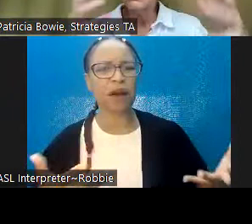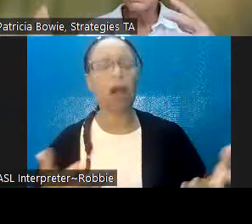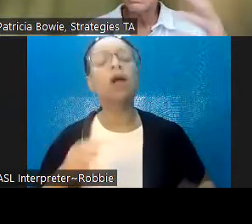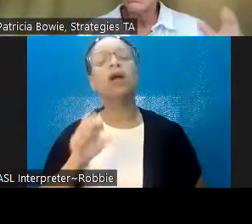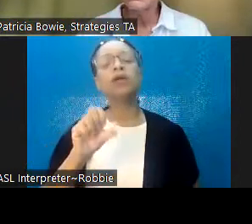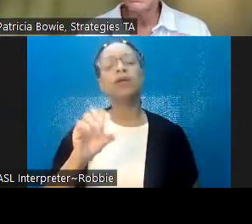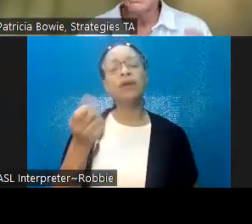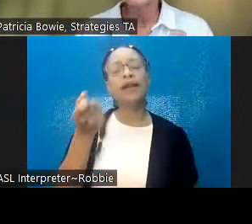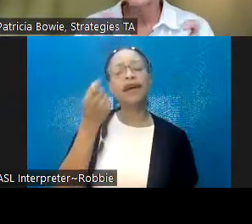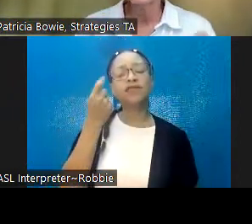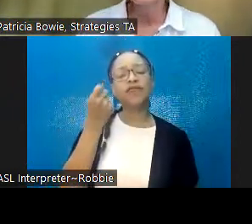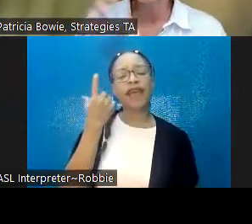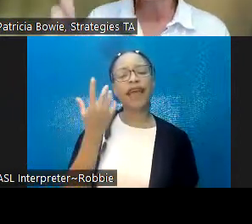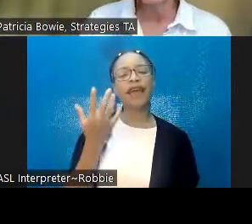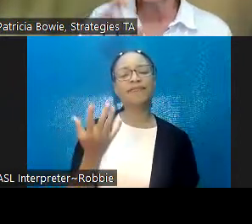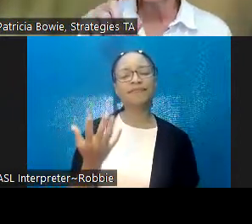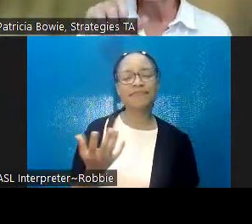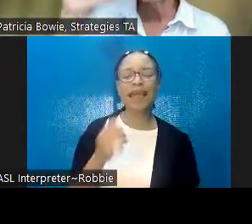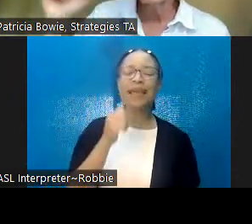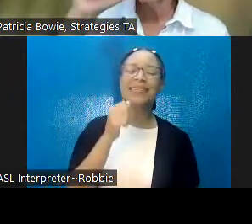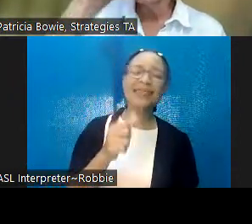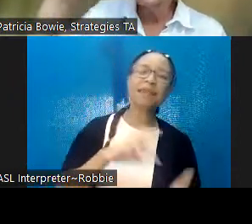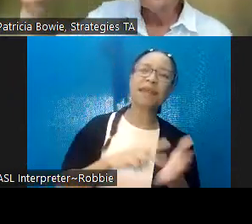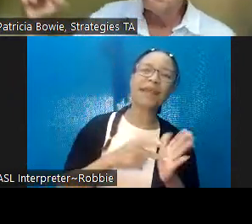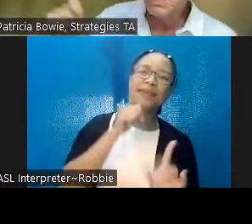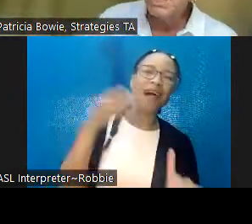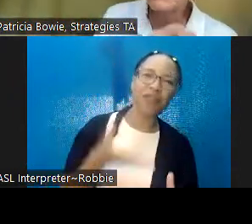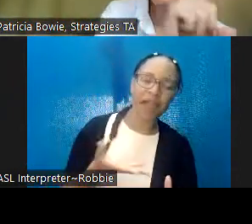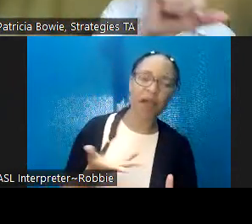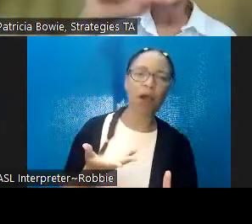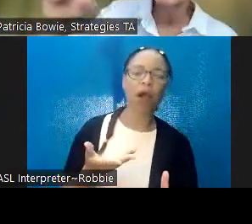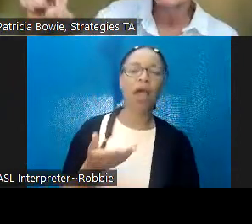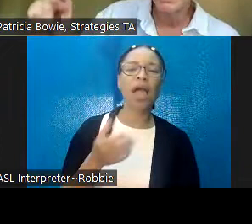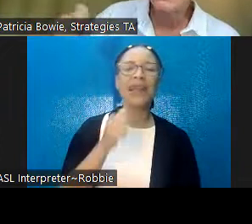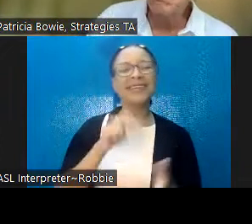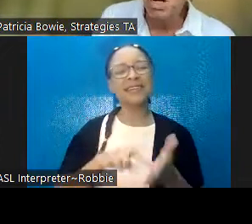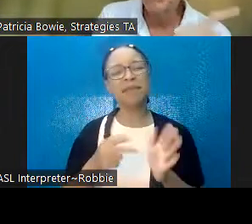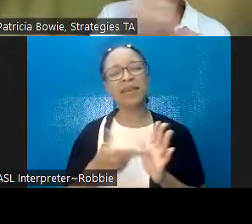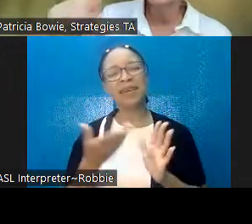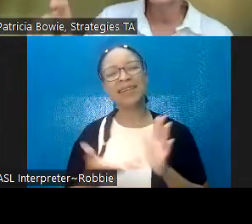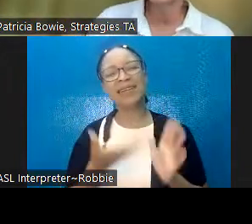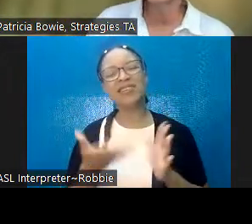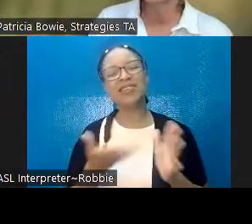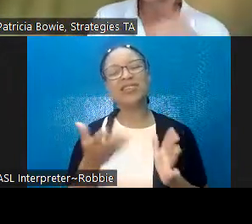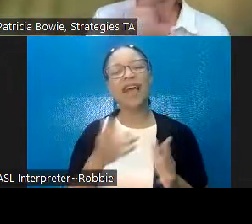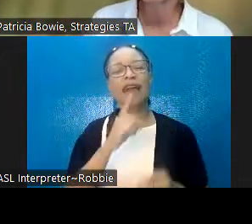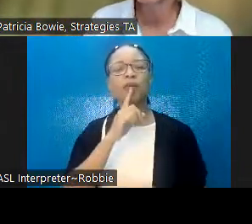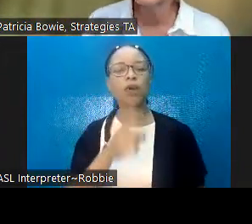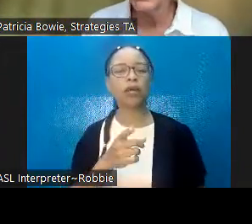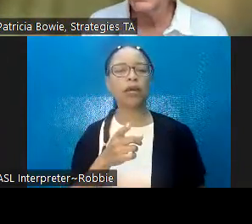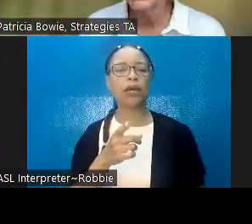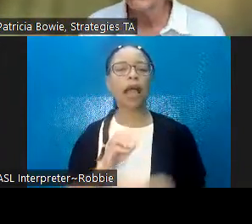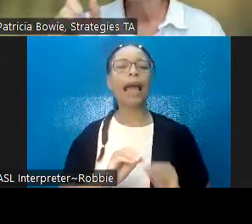understand it doesn't mean it doesn't exist. It doesn't mean it just hasn't permeated or isn't